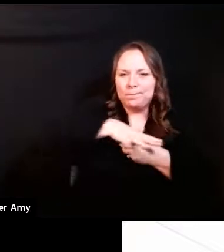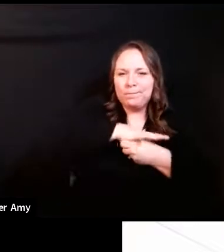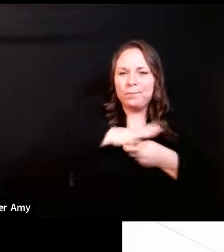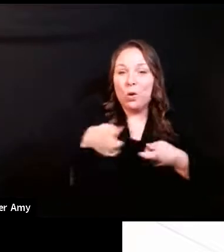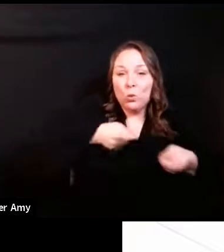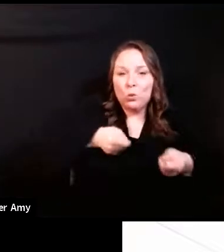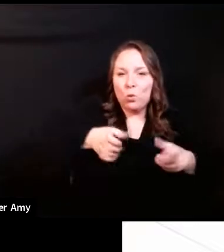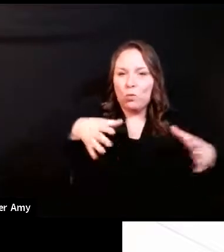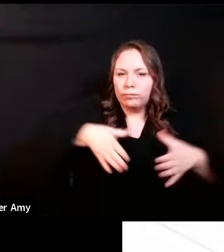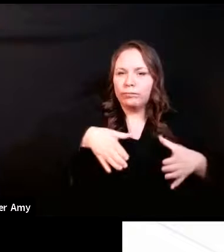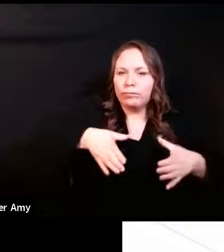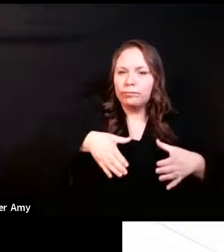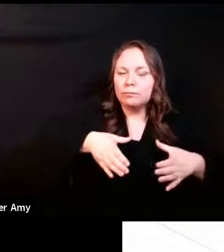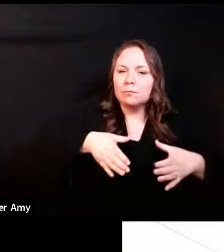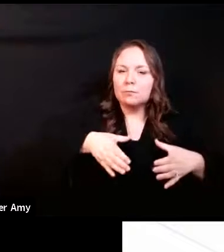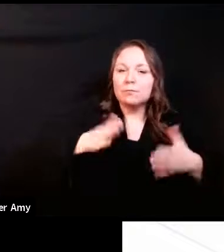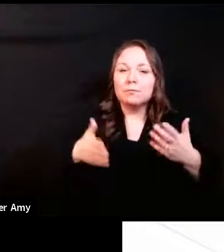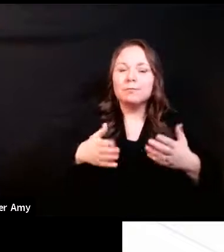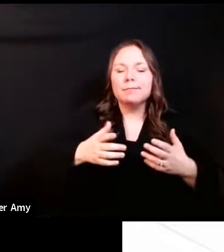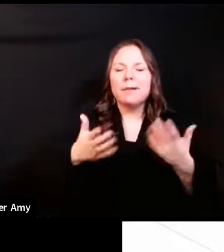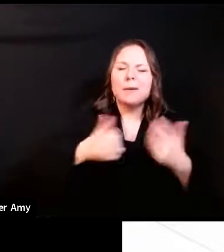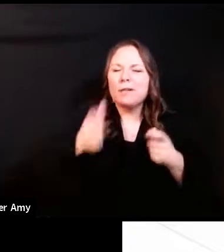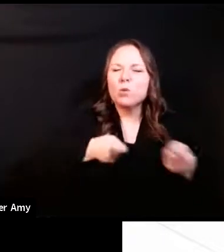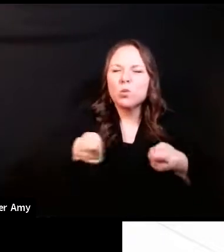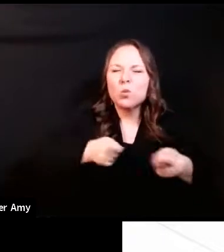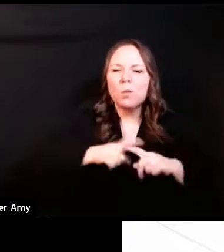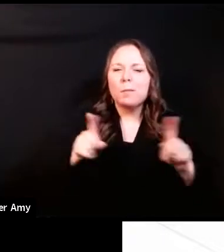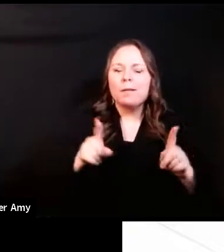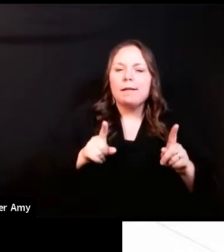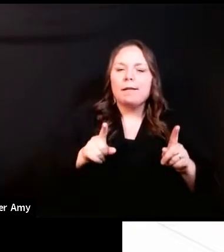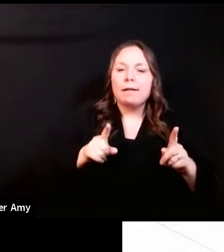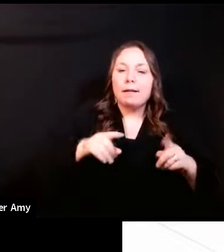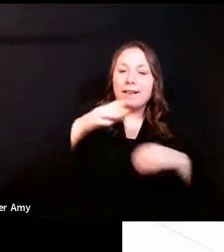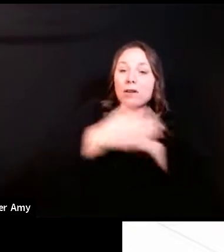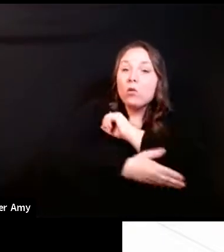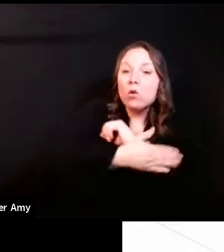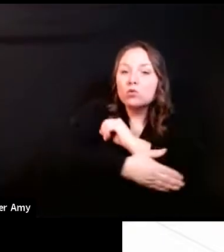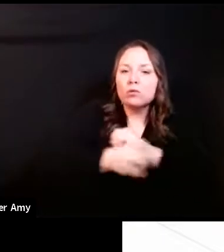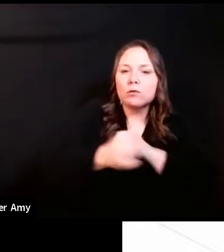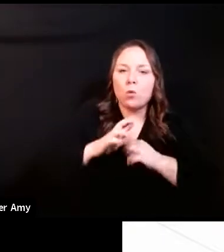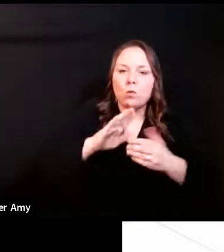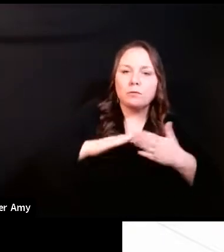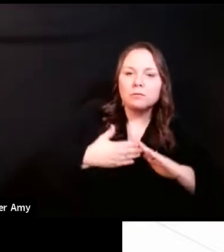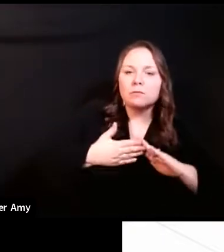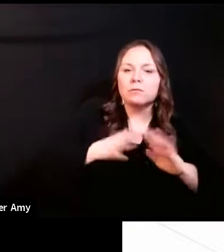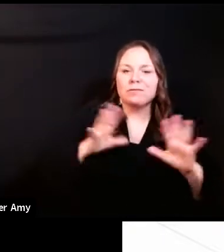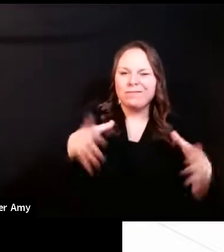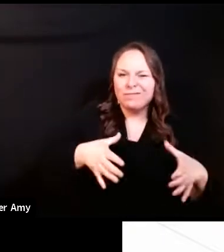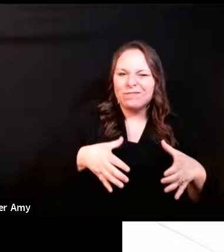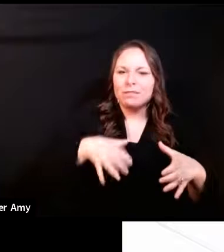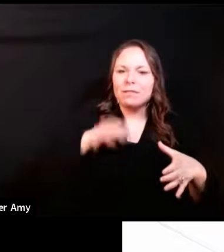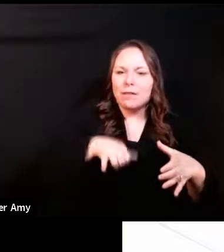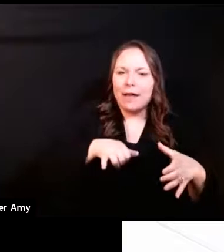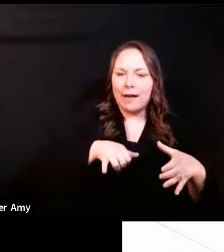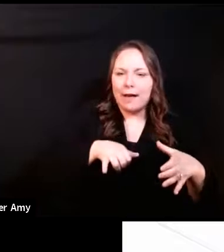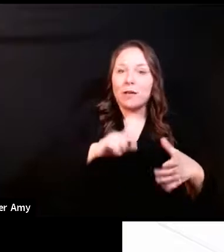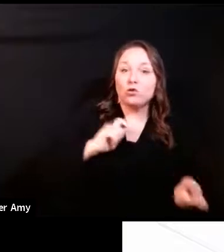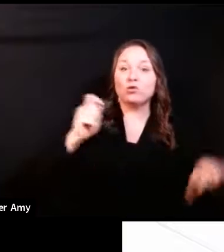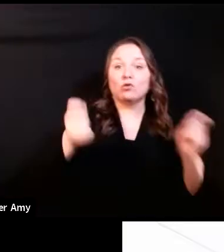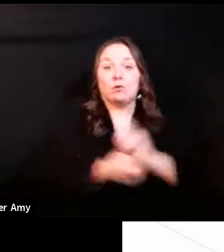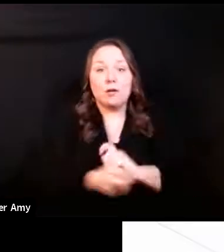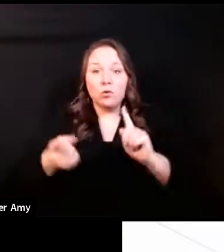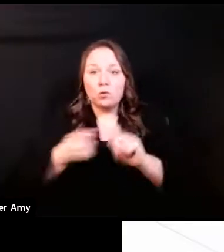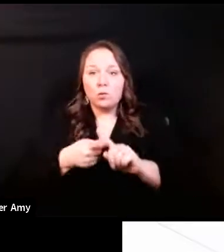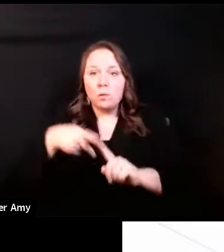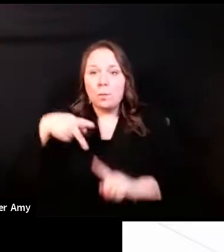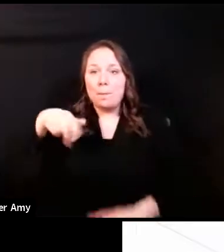controlled setting, like maybe not controlled setting, I'd say even like within a country, when that happens, that transition to a pandemic, it